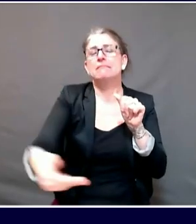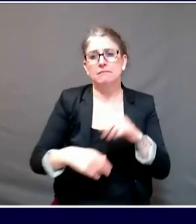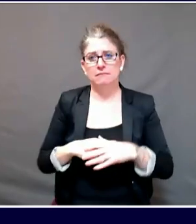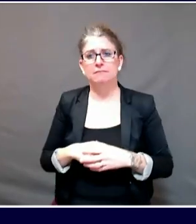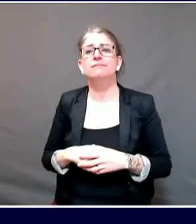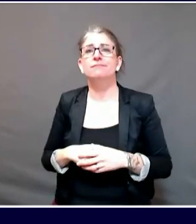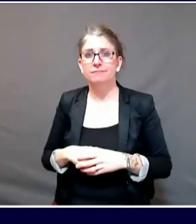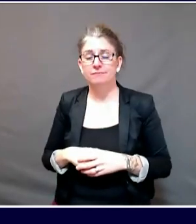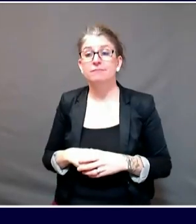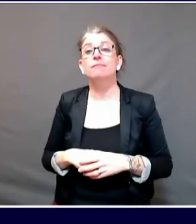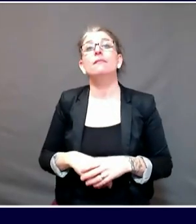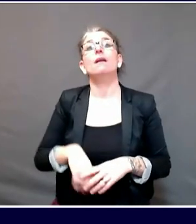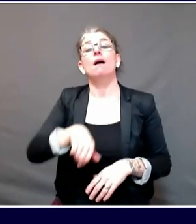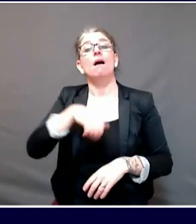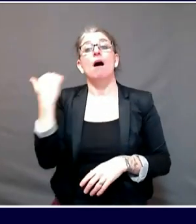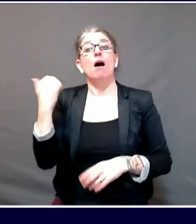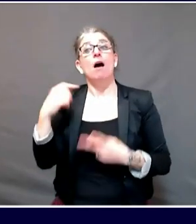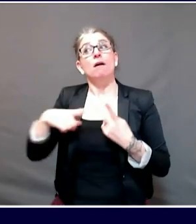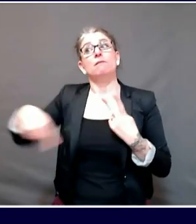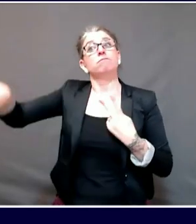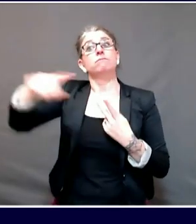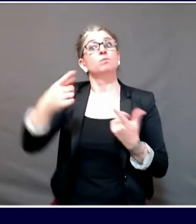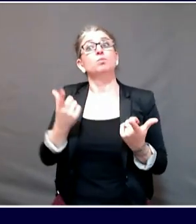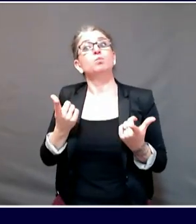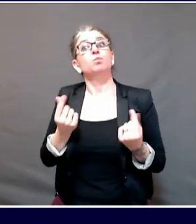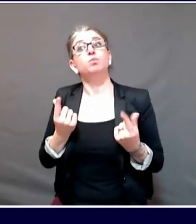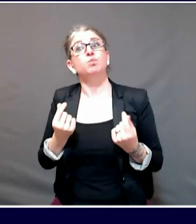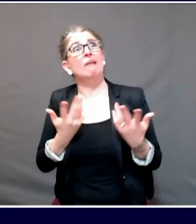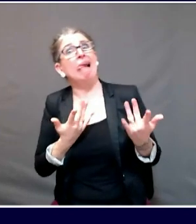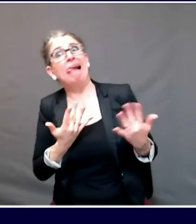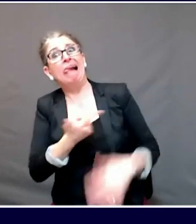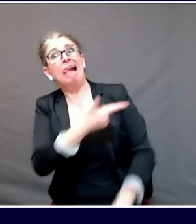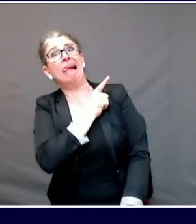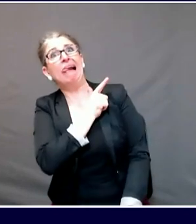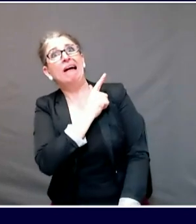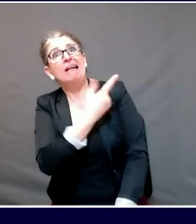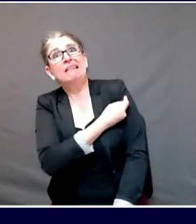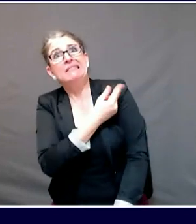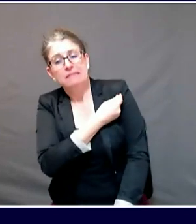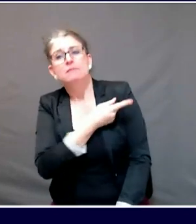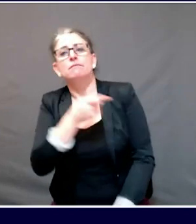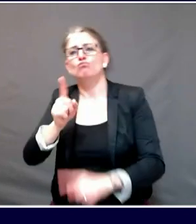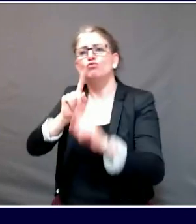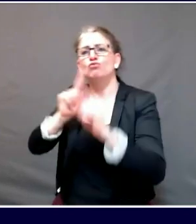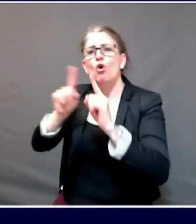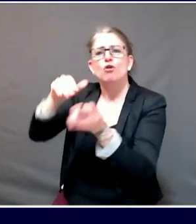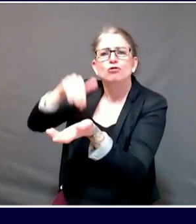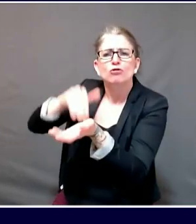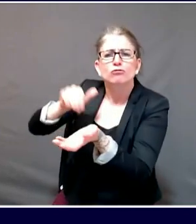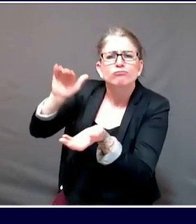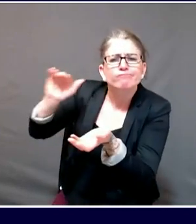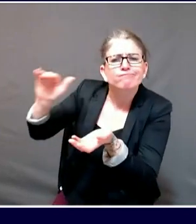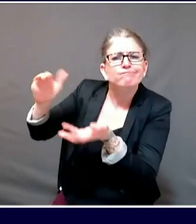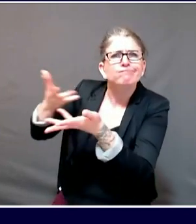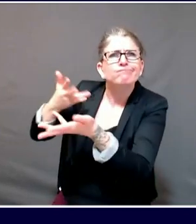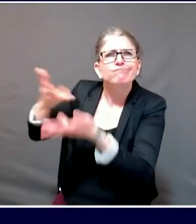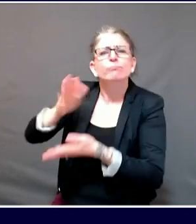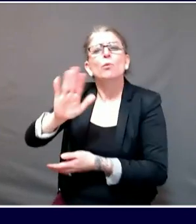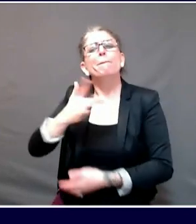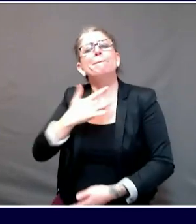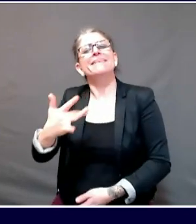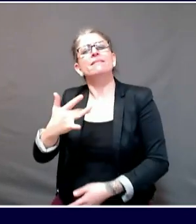Again, many of us won't be receiving a vaccine for many months, but we need to take care of ourselves